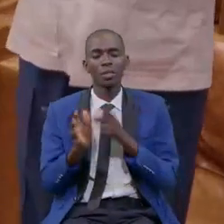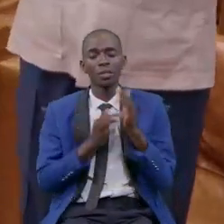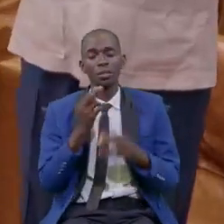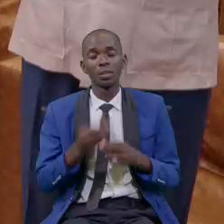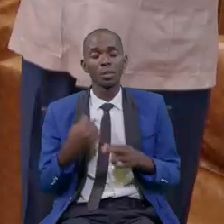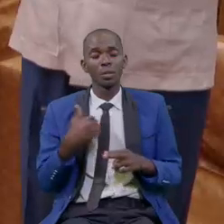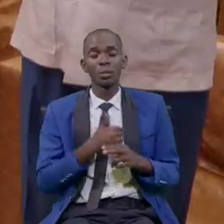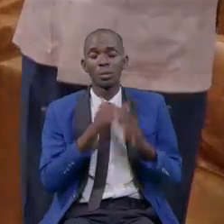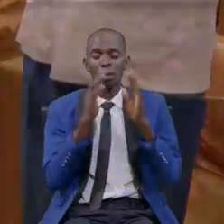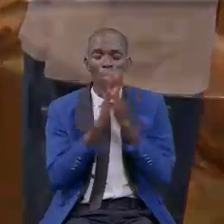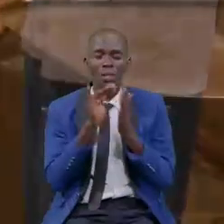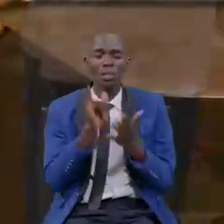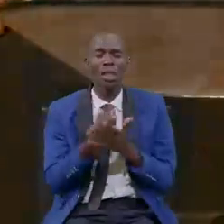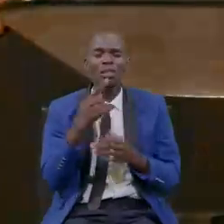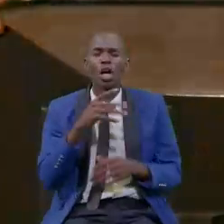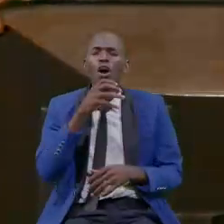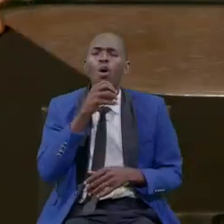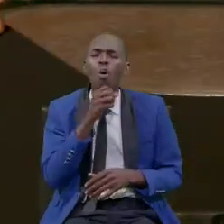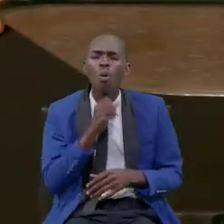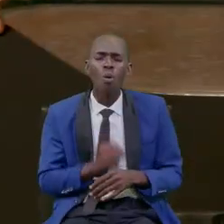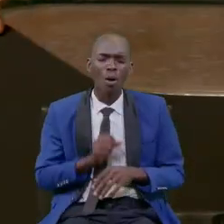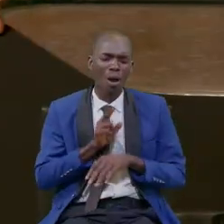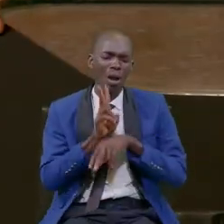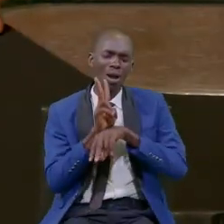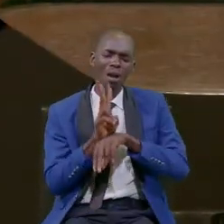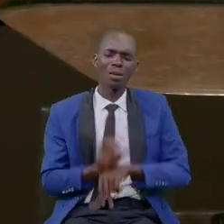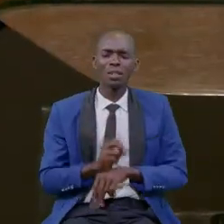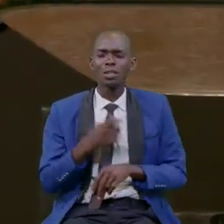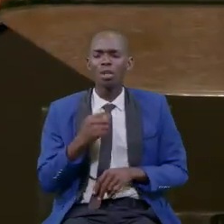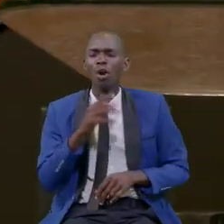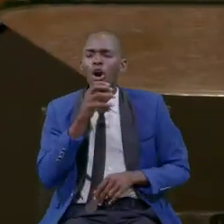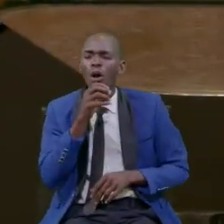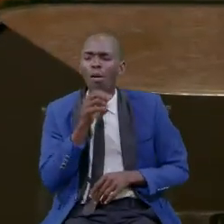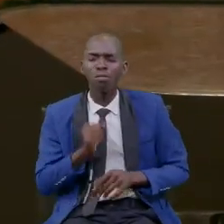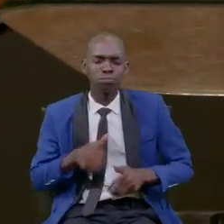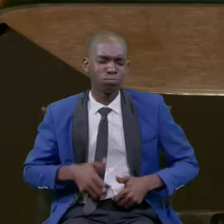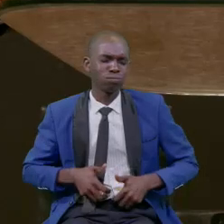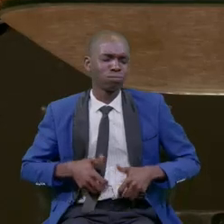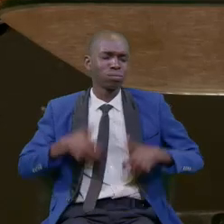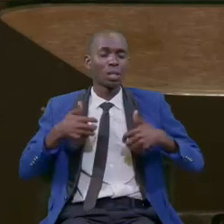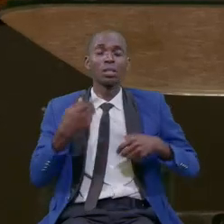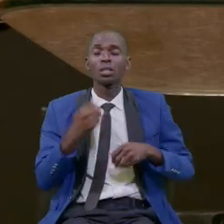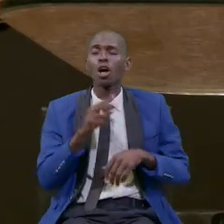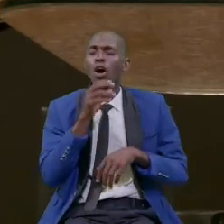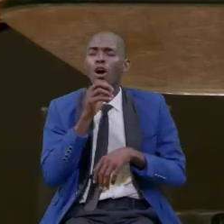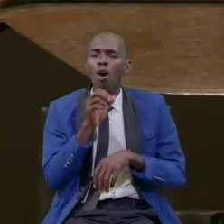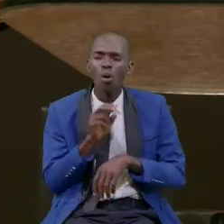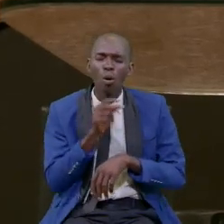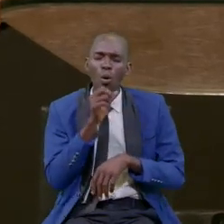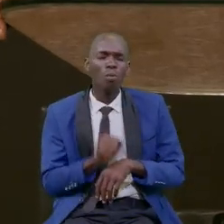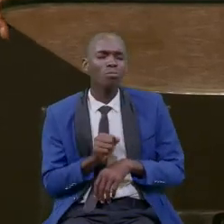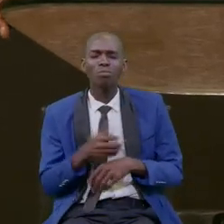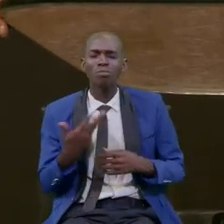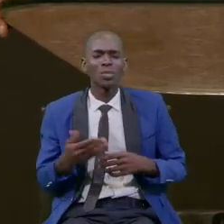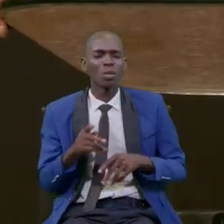the old habit, the old temper, the old disposition,